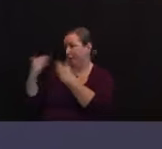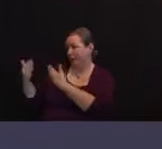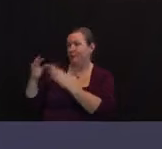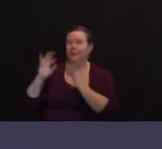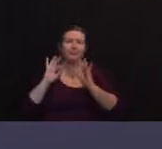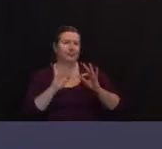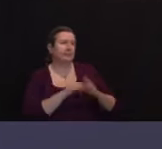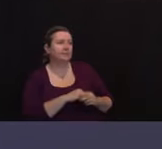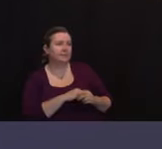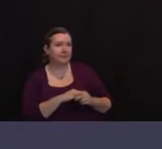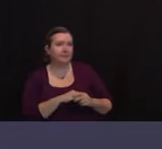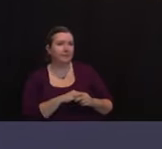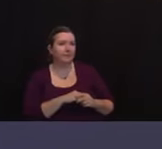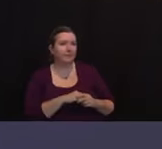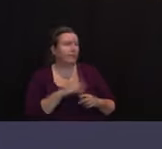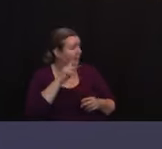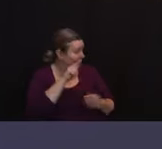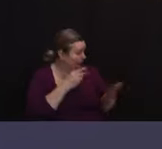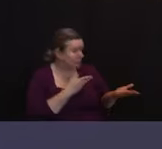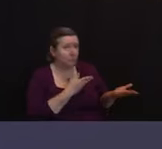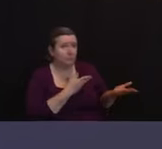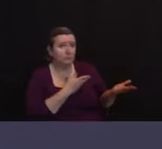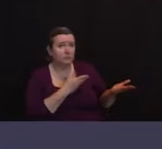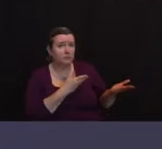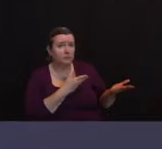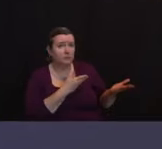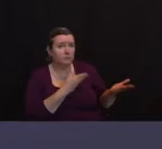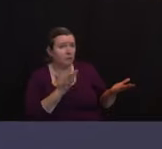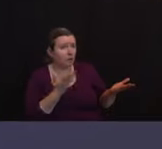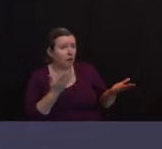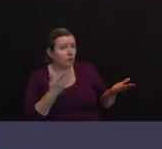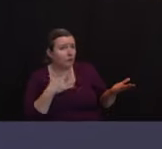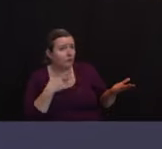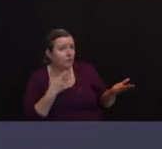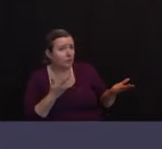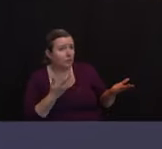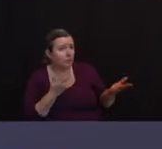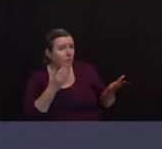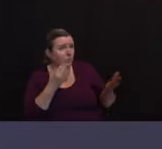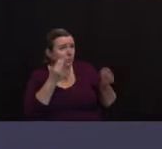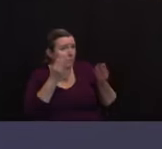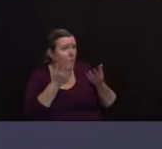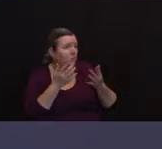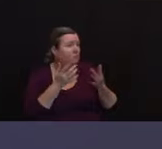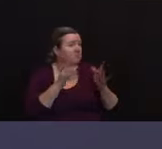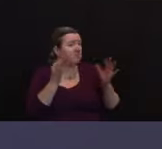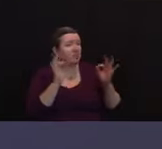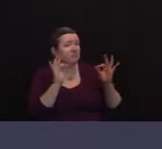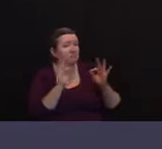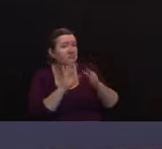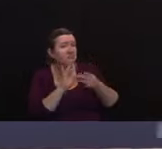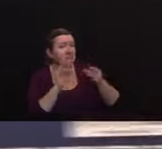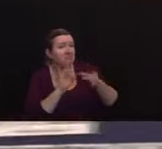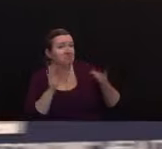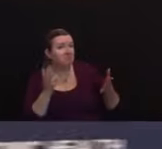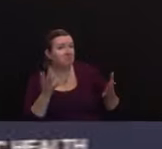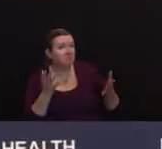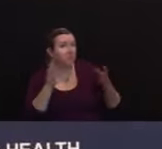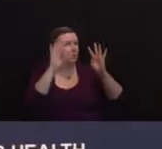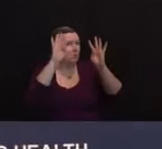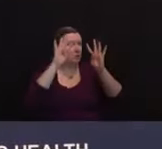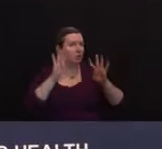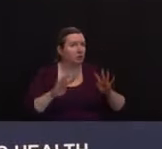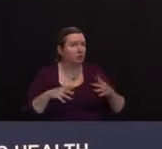I have a feeling this is a light report for you. I know it is on the weather front, but anything you see on compliance or any other matters? No, thank you, Governor.